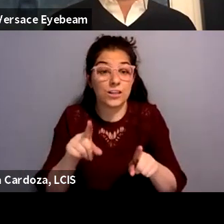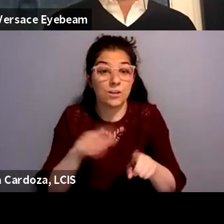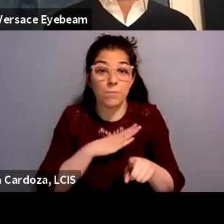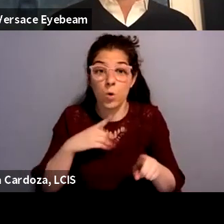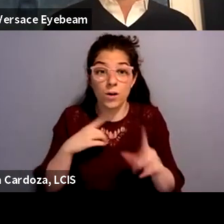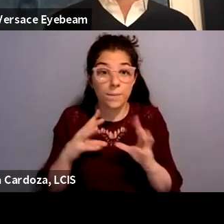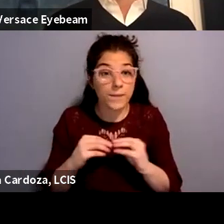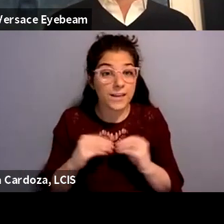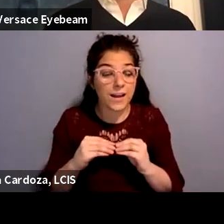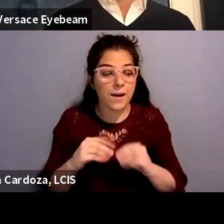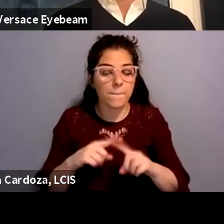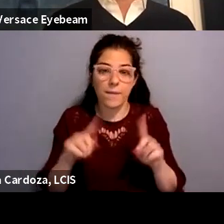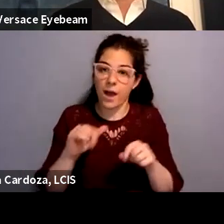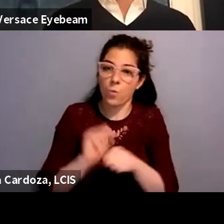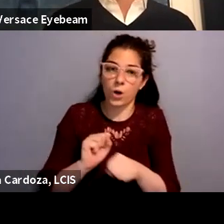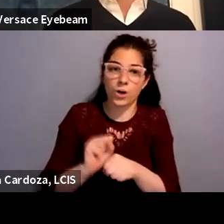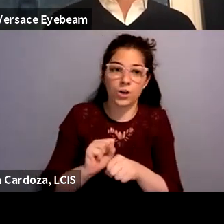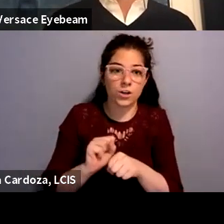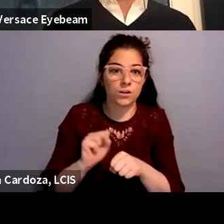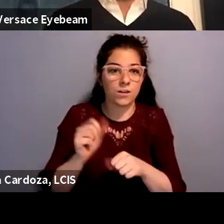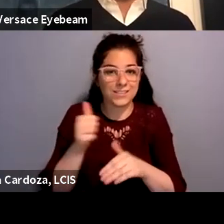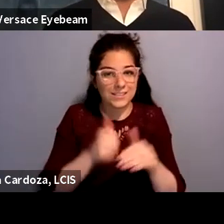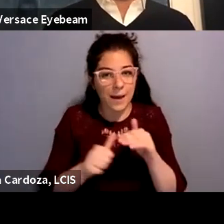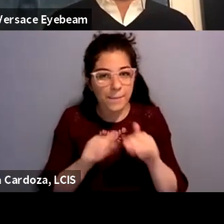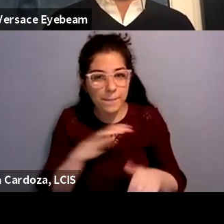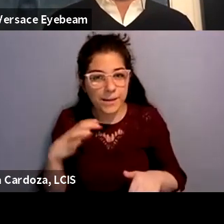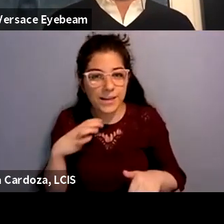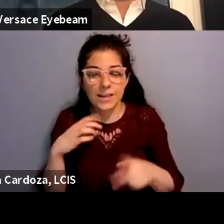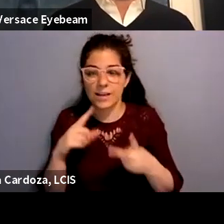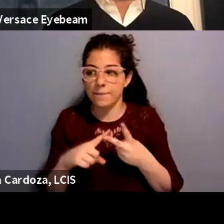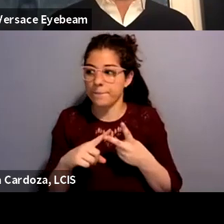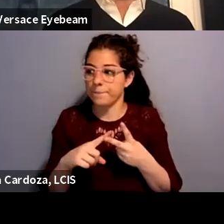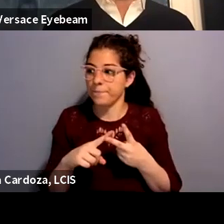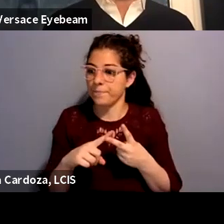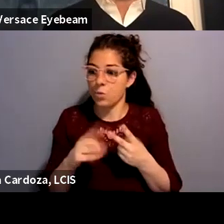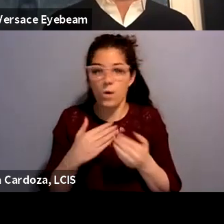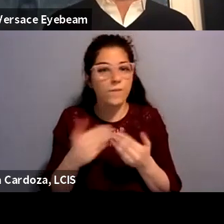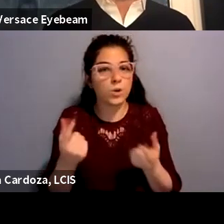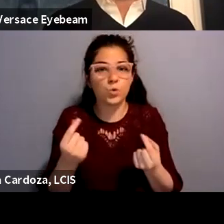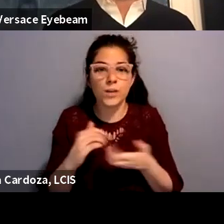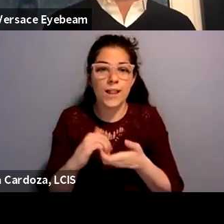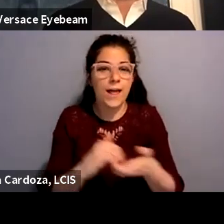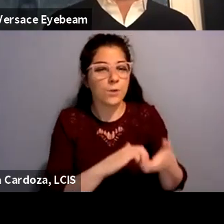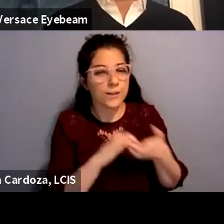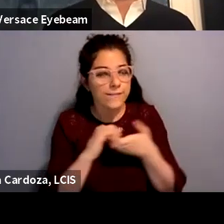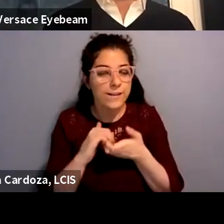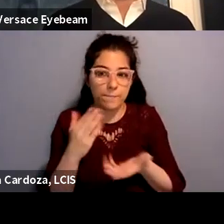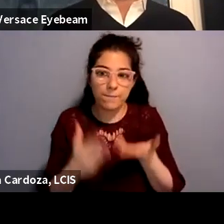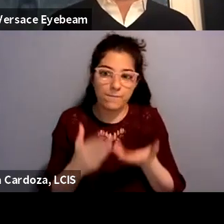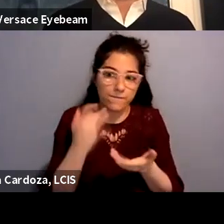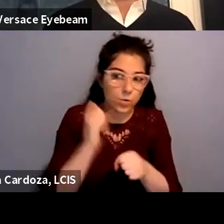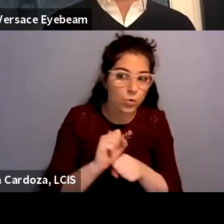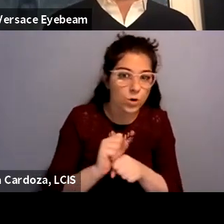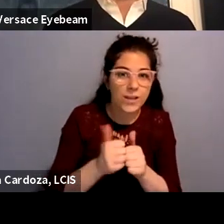meeting, but that work in the subcommittees, that work in sort of whatever you're doing collaboratively, maybe if you're working with any